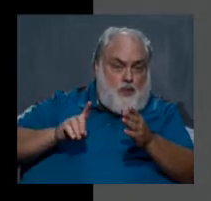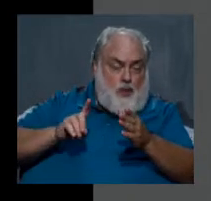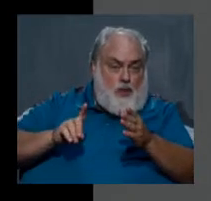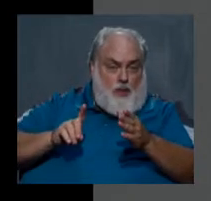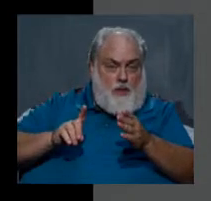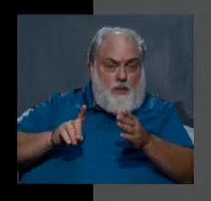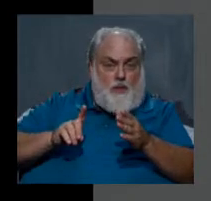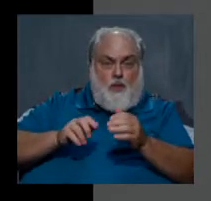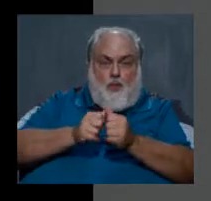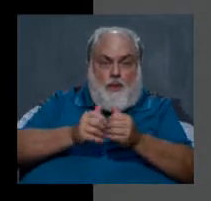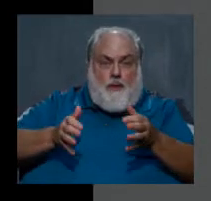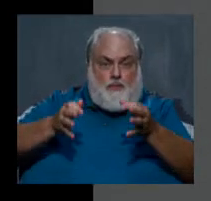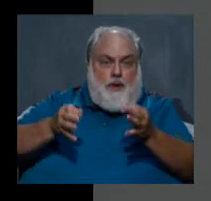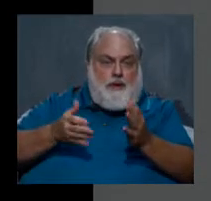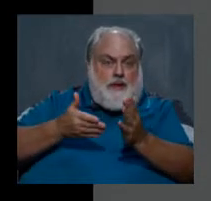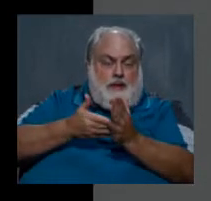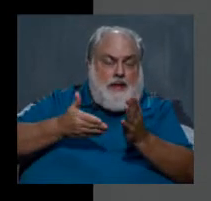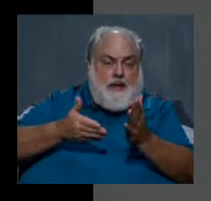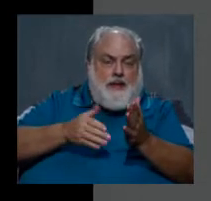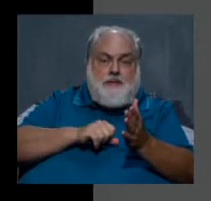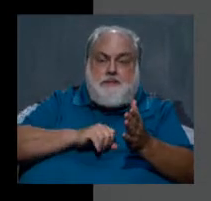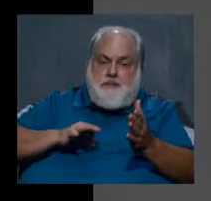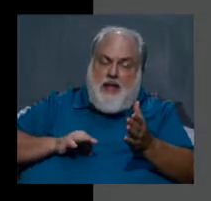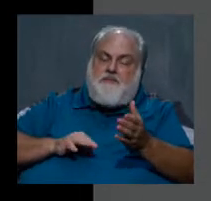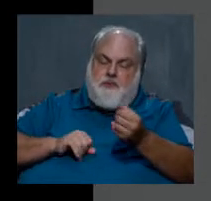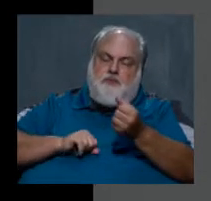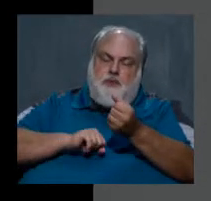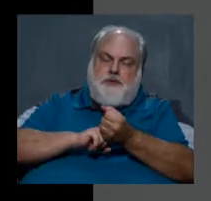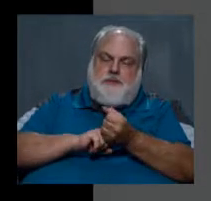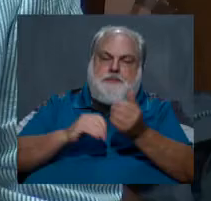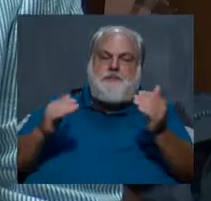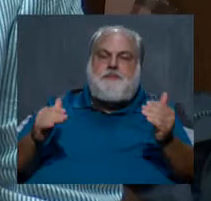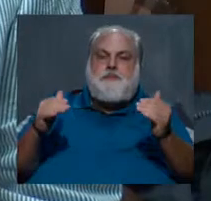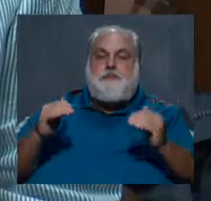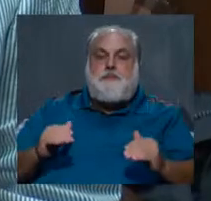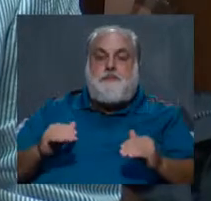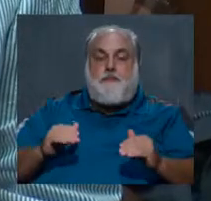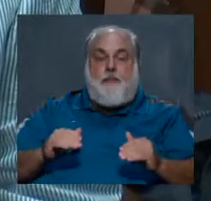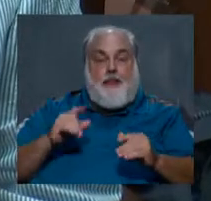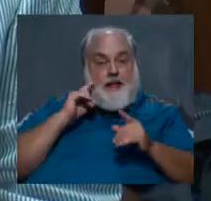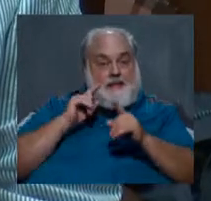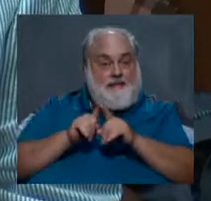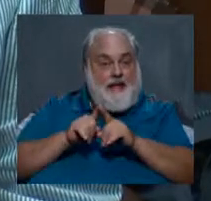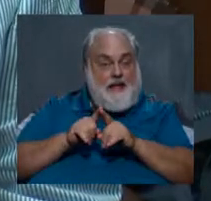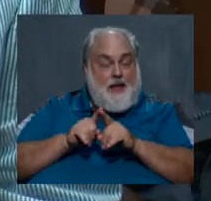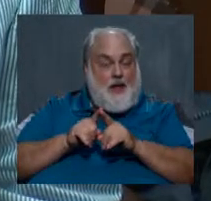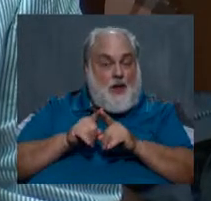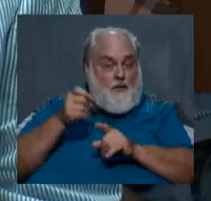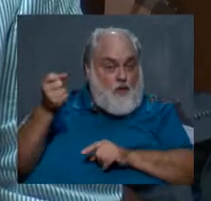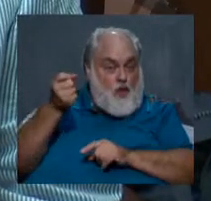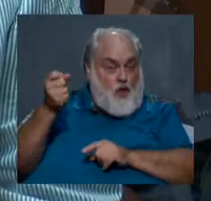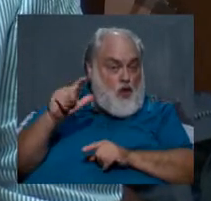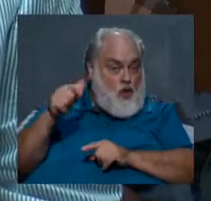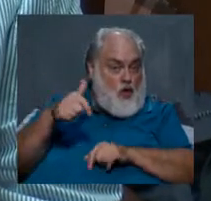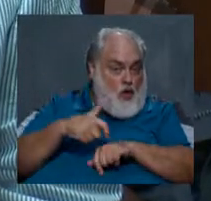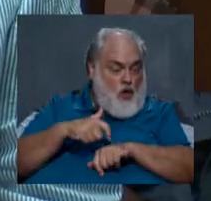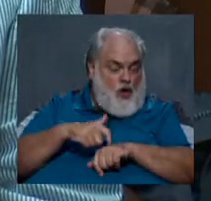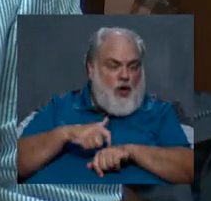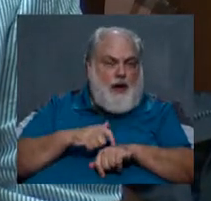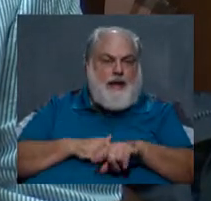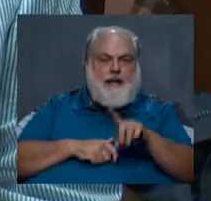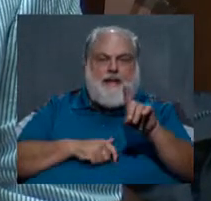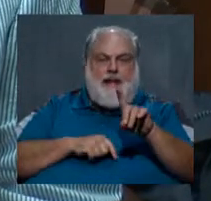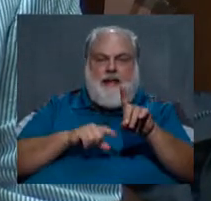item without prejudice. Staff is supportive of the withdrawal request. Items for consent deferral, item D, file